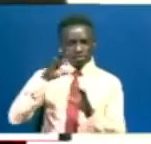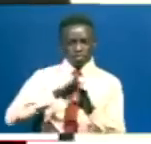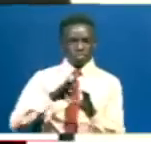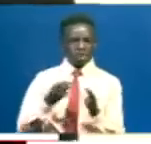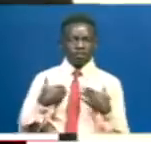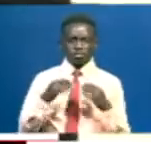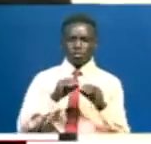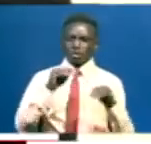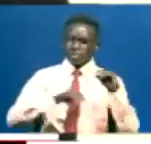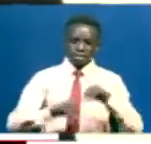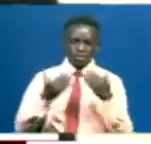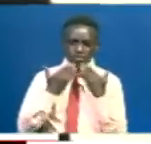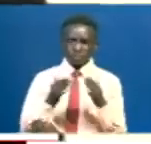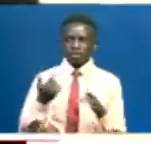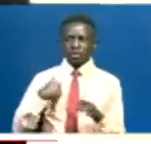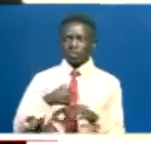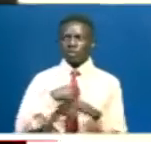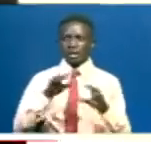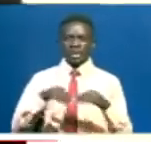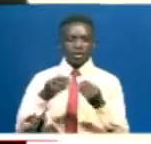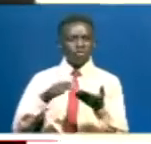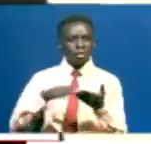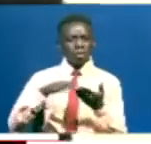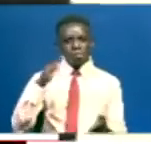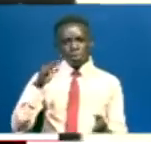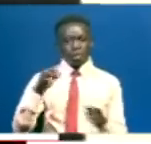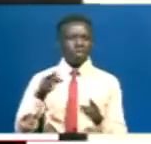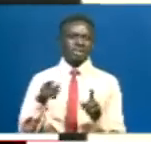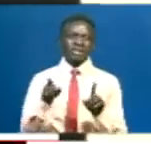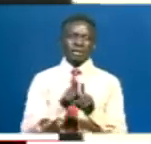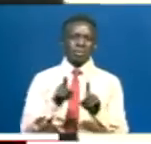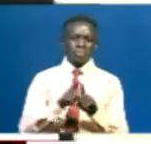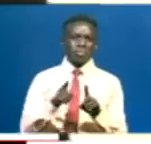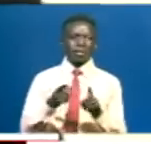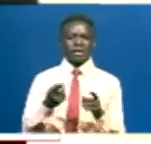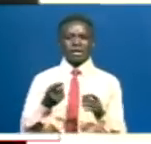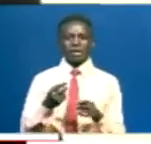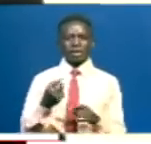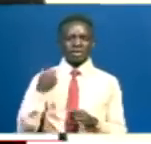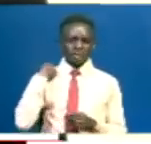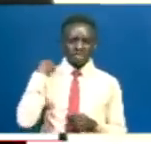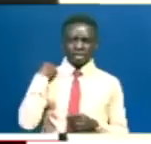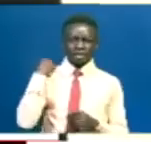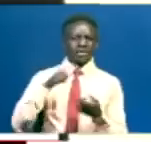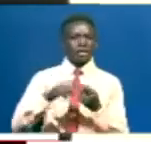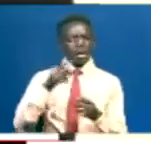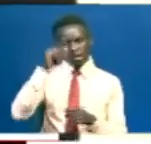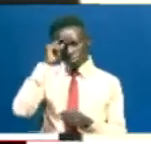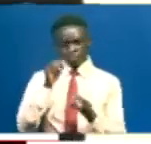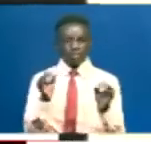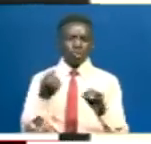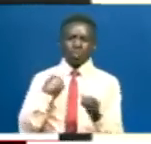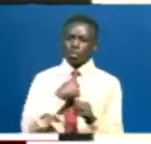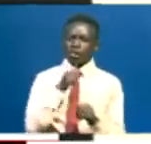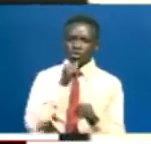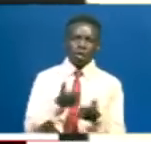We shall not offer man sacrifices to the devil. We shall not bring impunity. We will not allow you